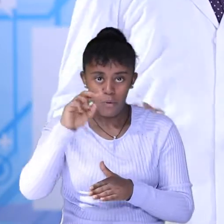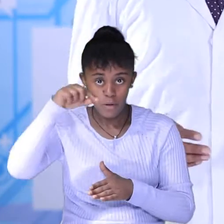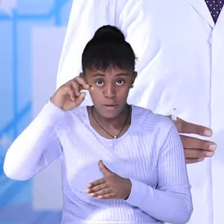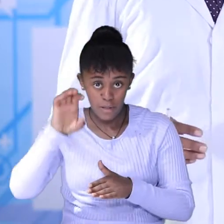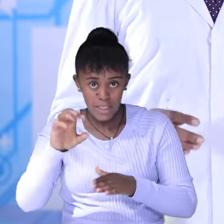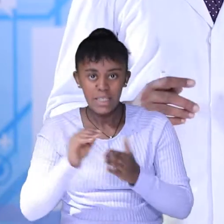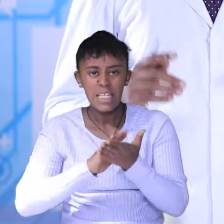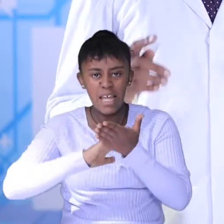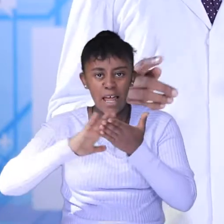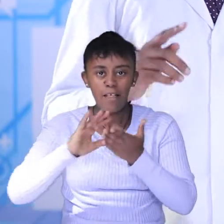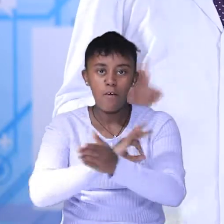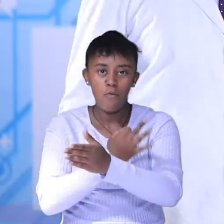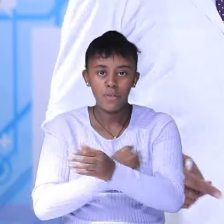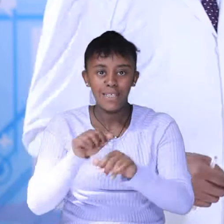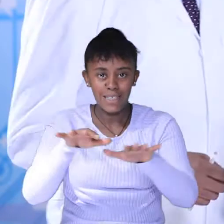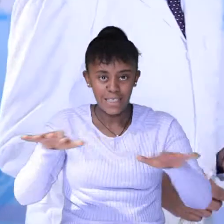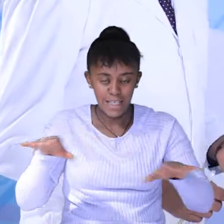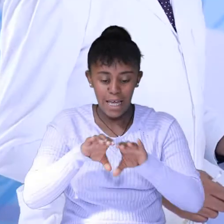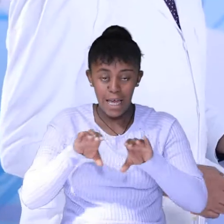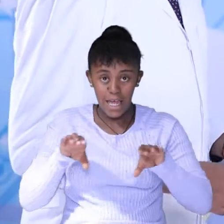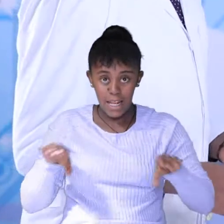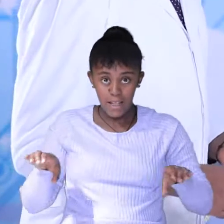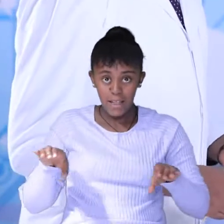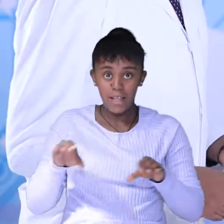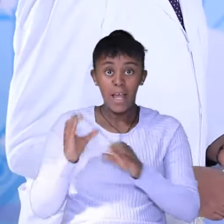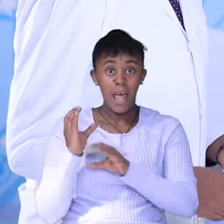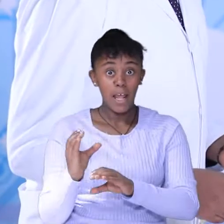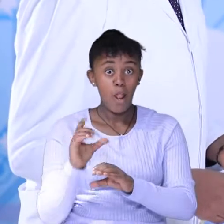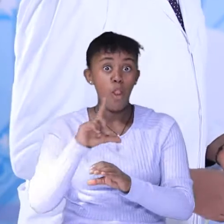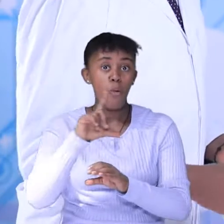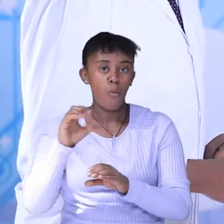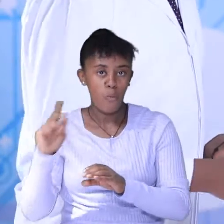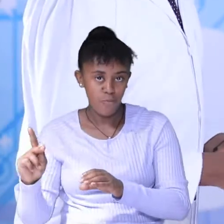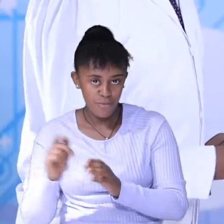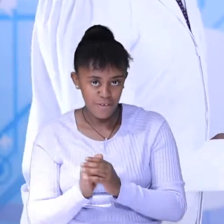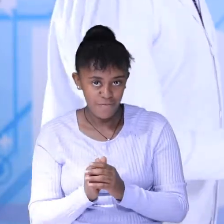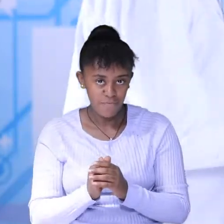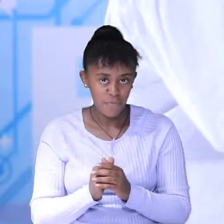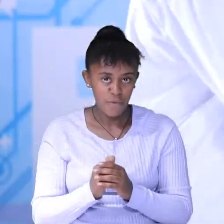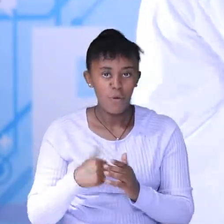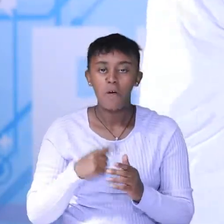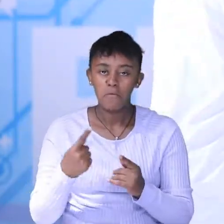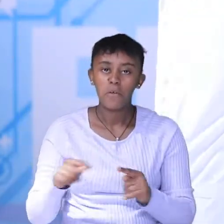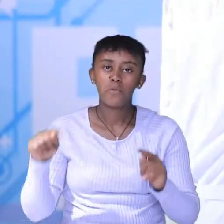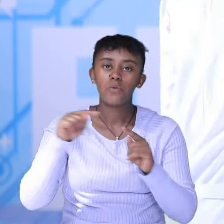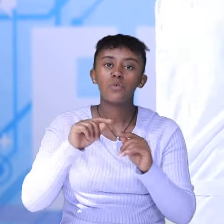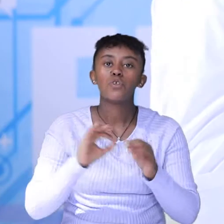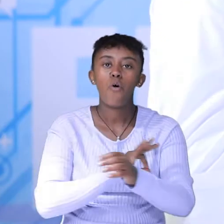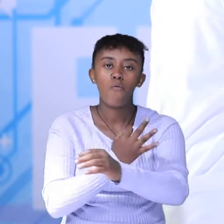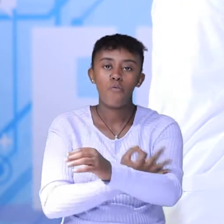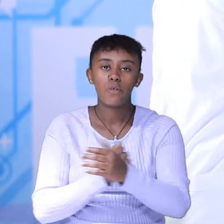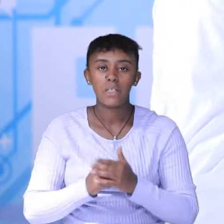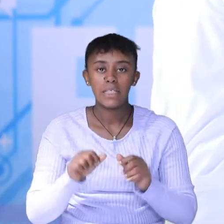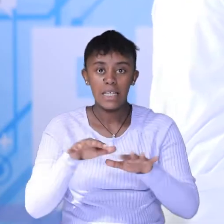net force exerted on a current-carrying loop. So far, we have tried to see about the force exerted